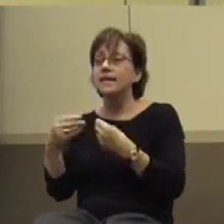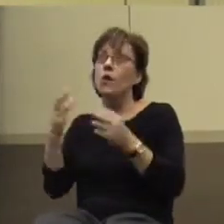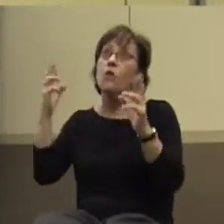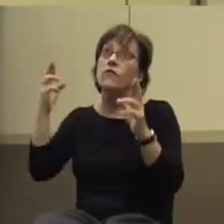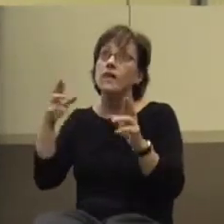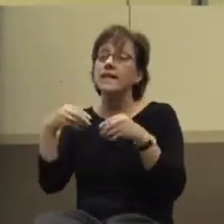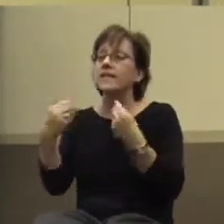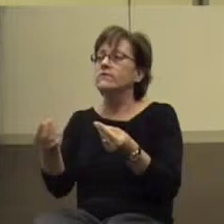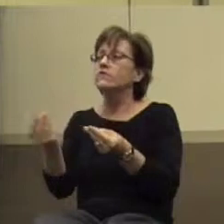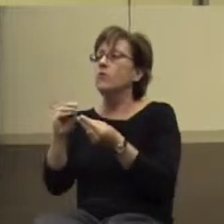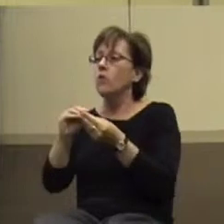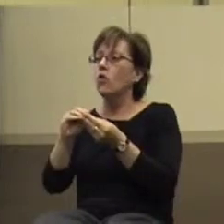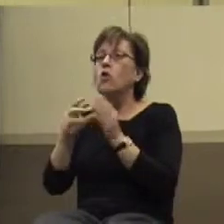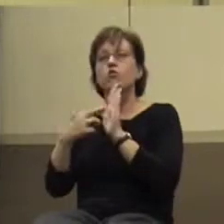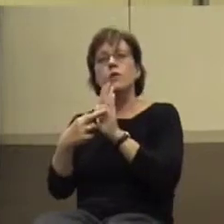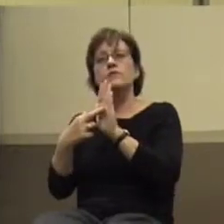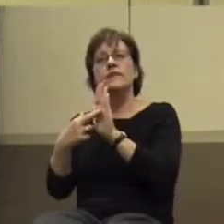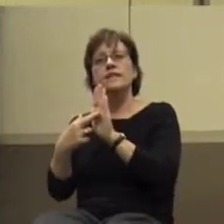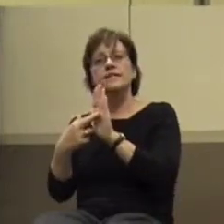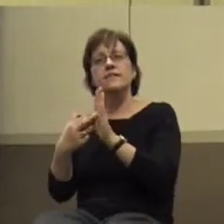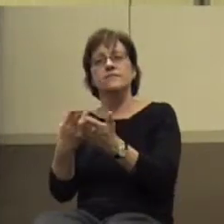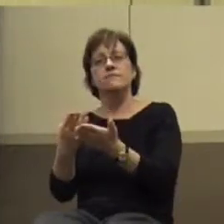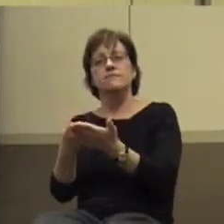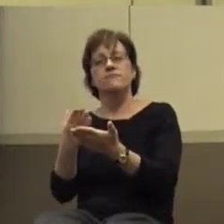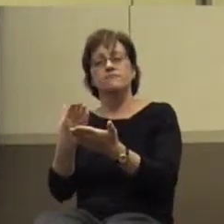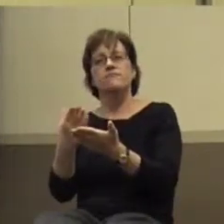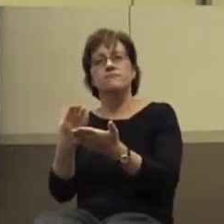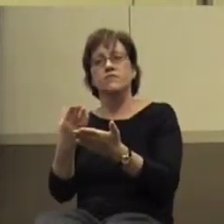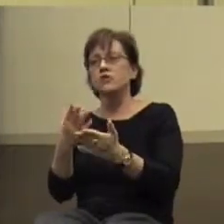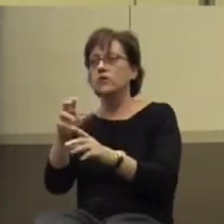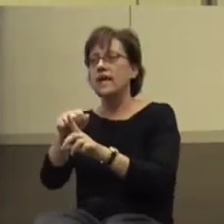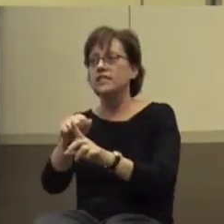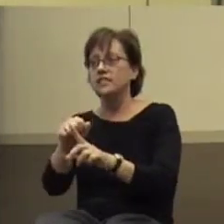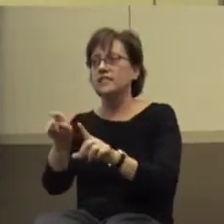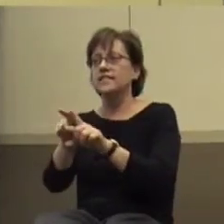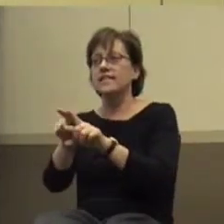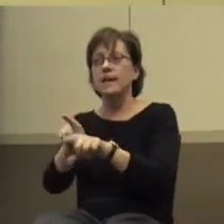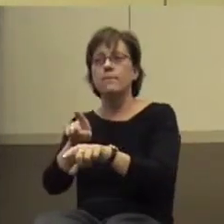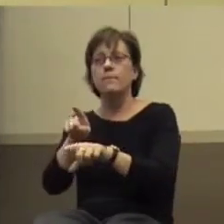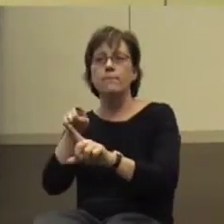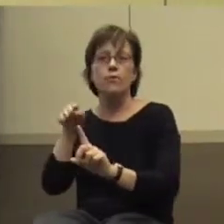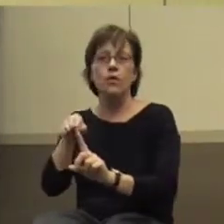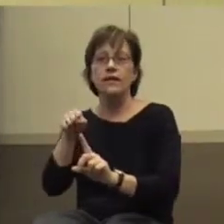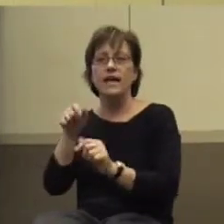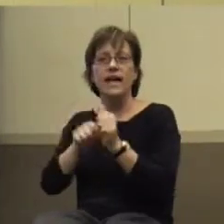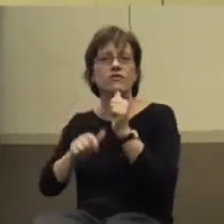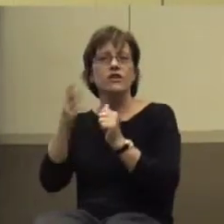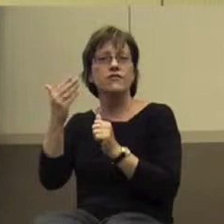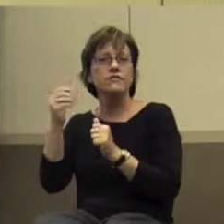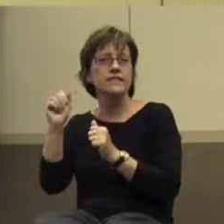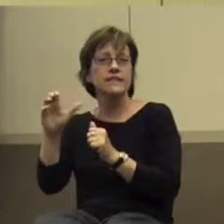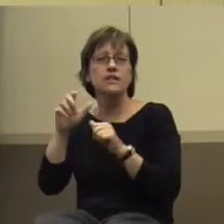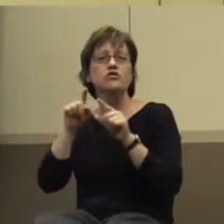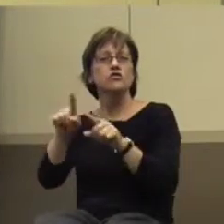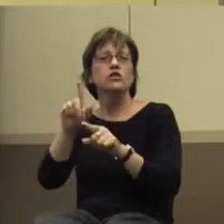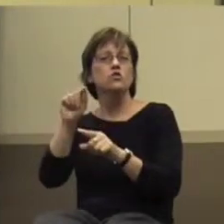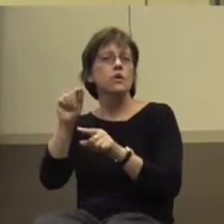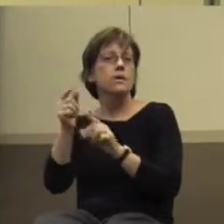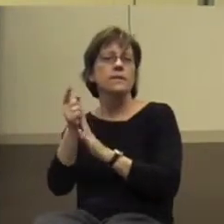same point, you know, at every 15 seconds throughout like a 20-minute observation.